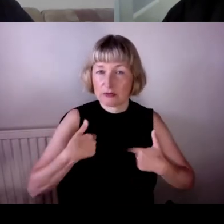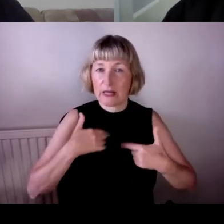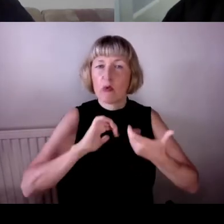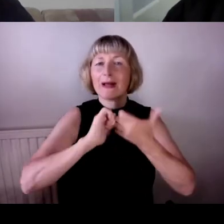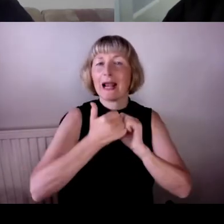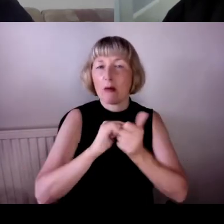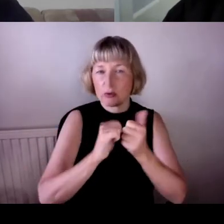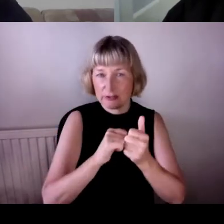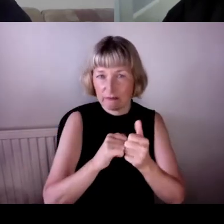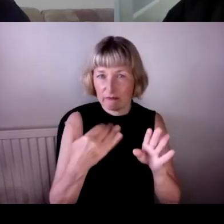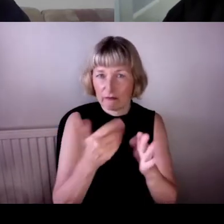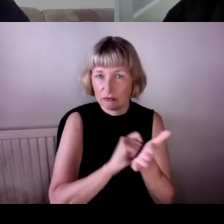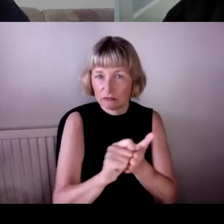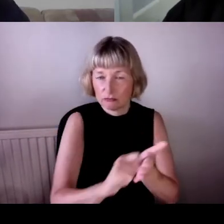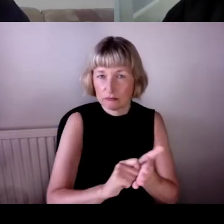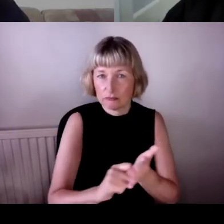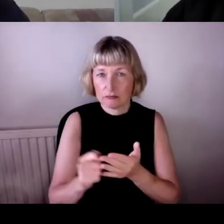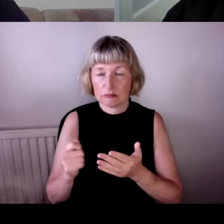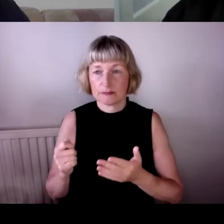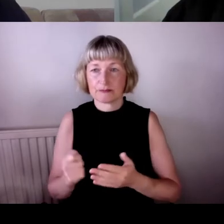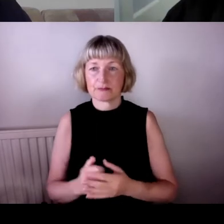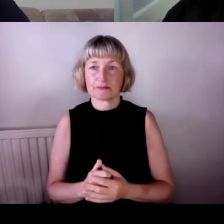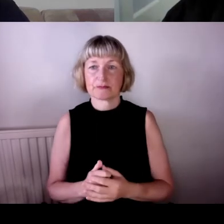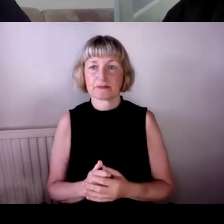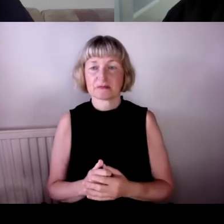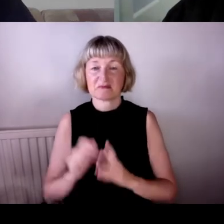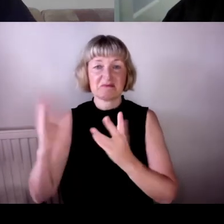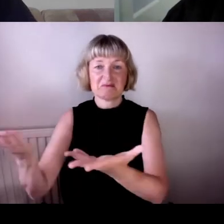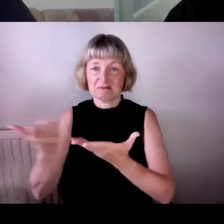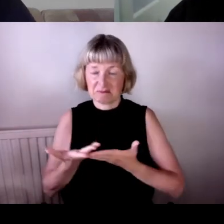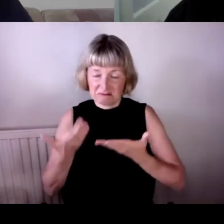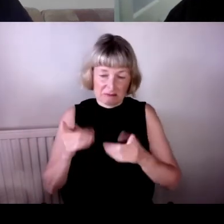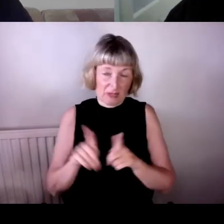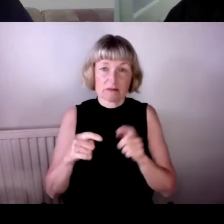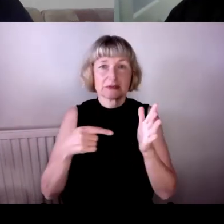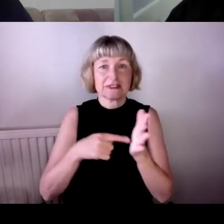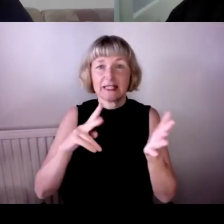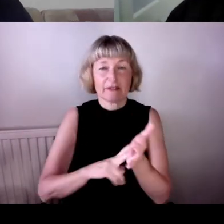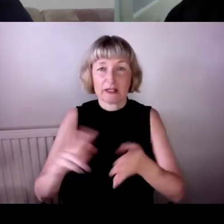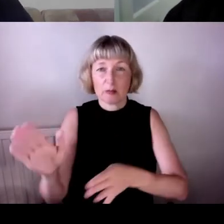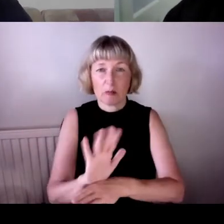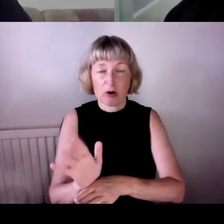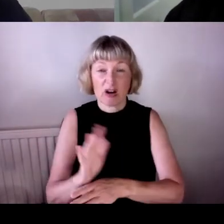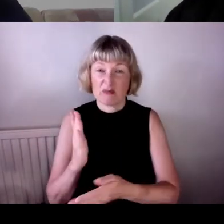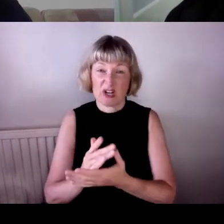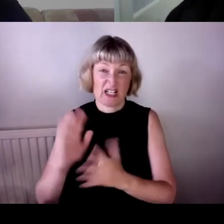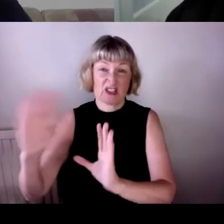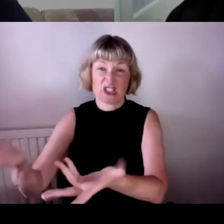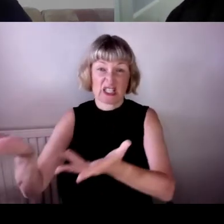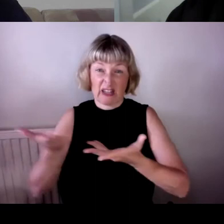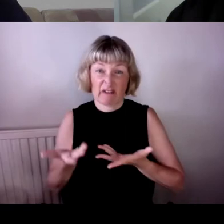thing. When you just pick up television, you get what you're given, really. And if you go